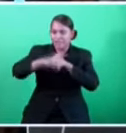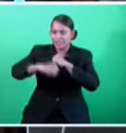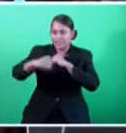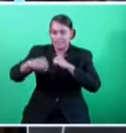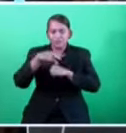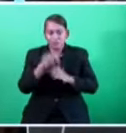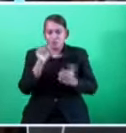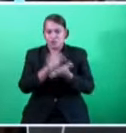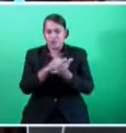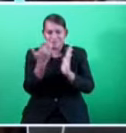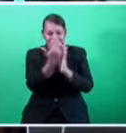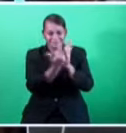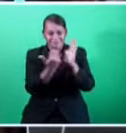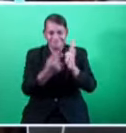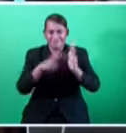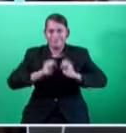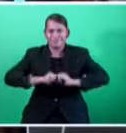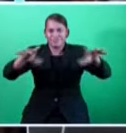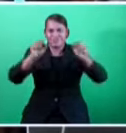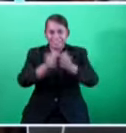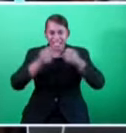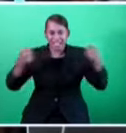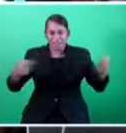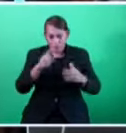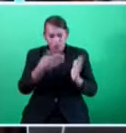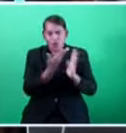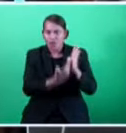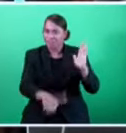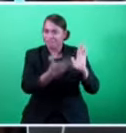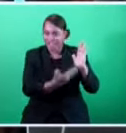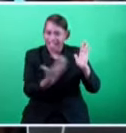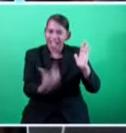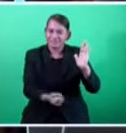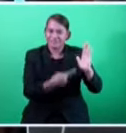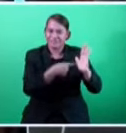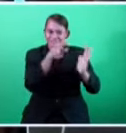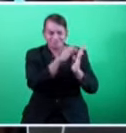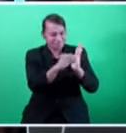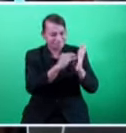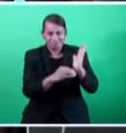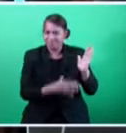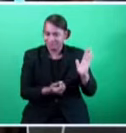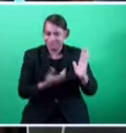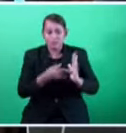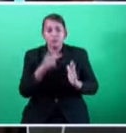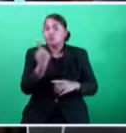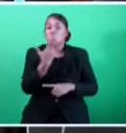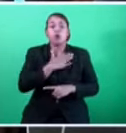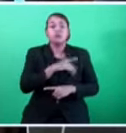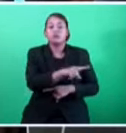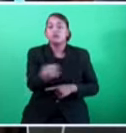saying, here is the done EMP. We have done it for you. Who wants to come and extract